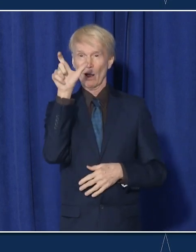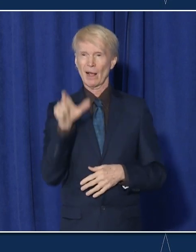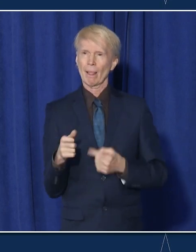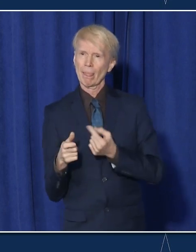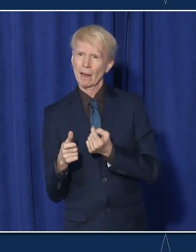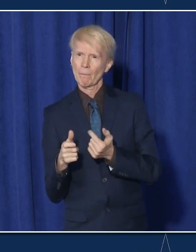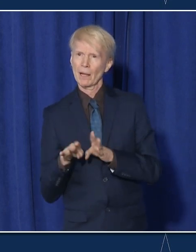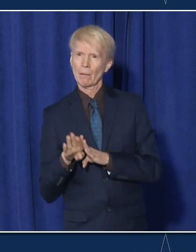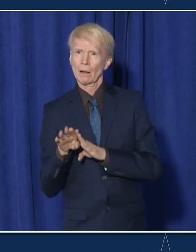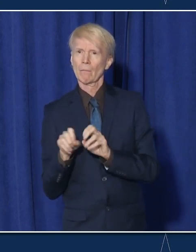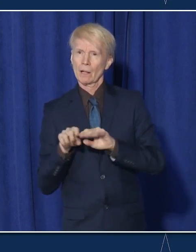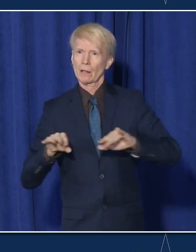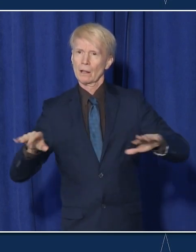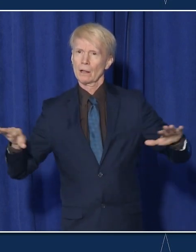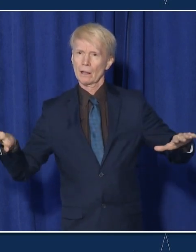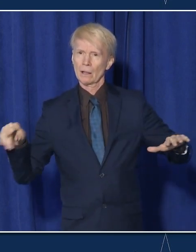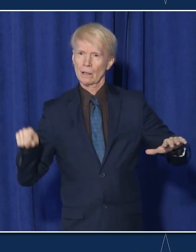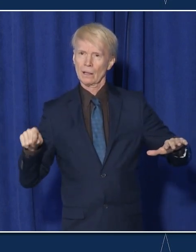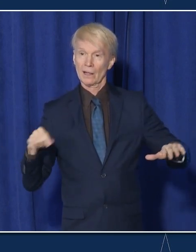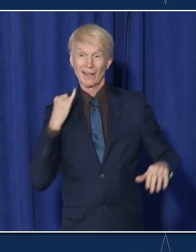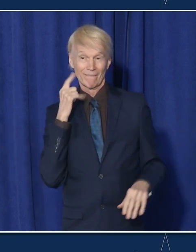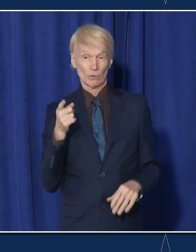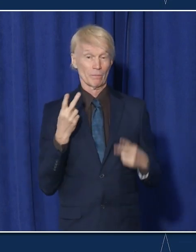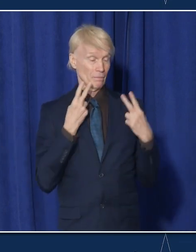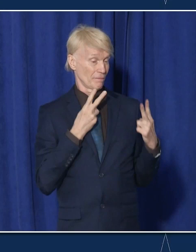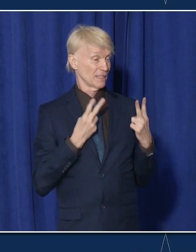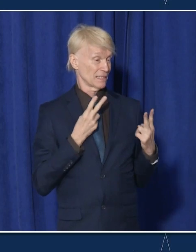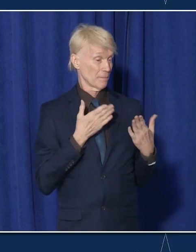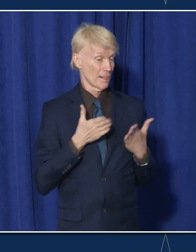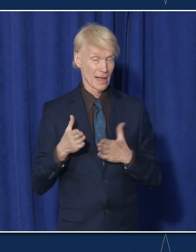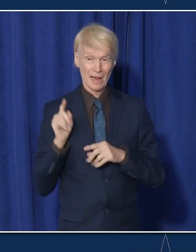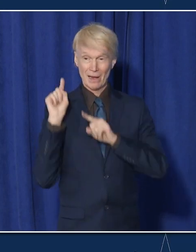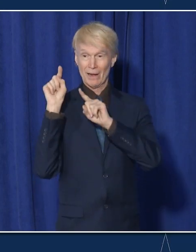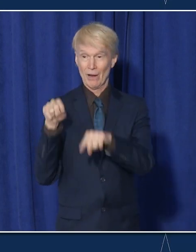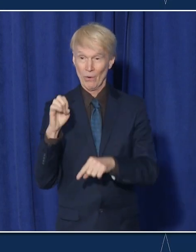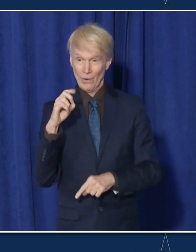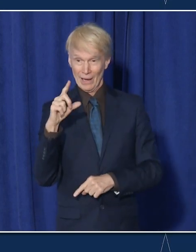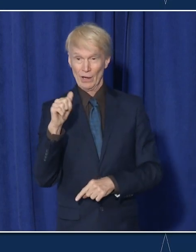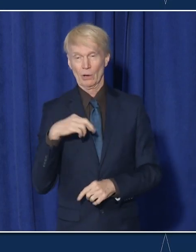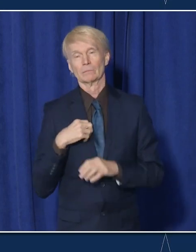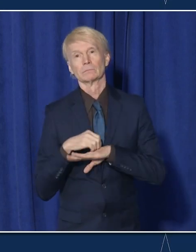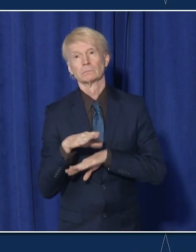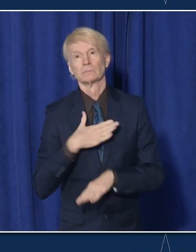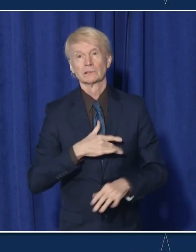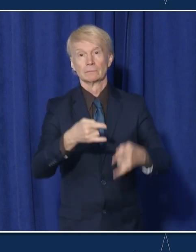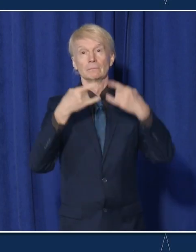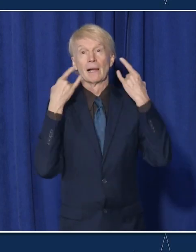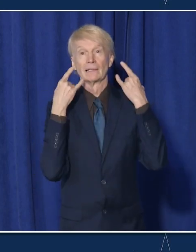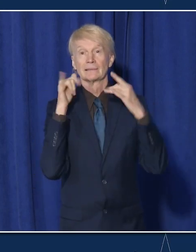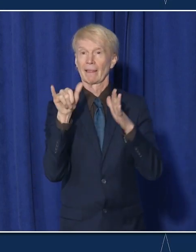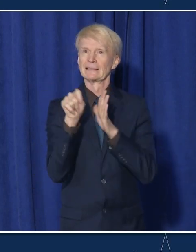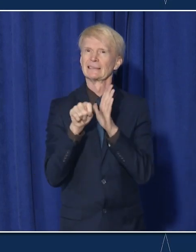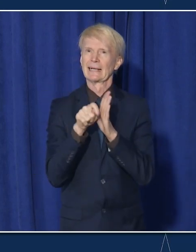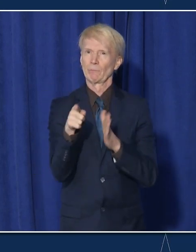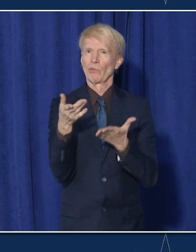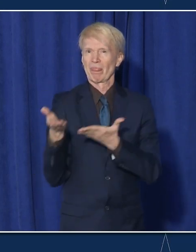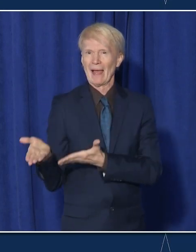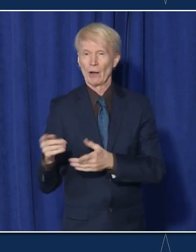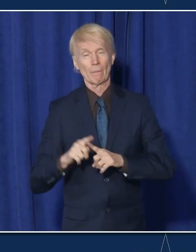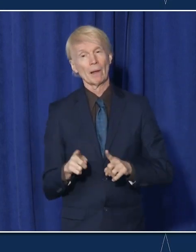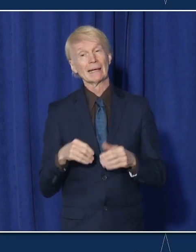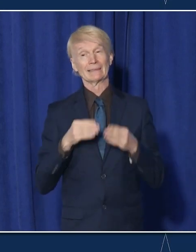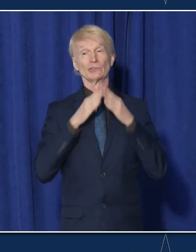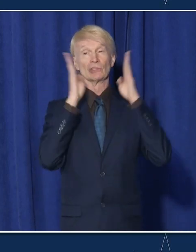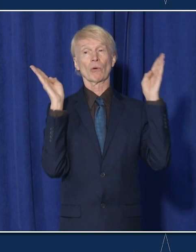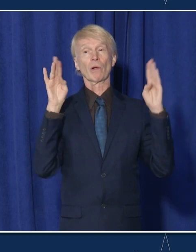surge, a little bit of an outbreak. And so if anybody is going to Edgar County, I would recommend putting a mask on during the time that you're there. But generally, we are in good